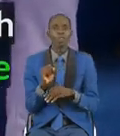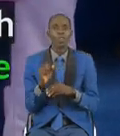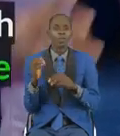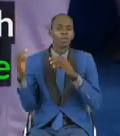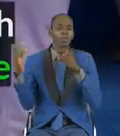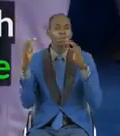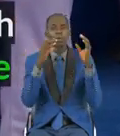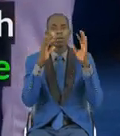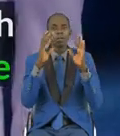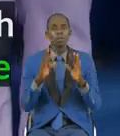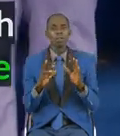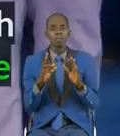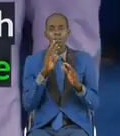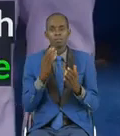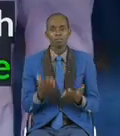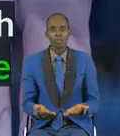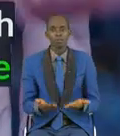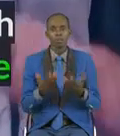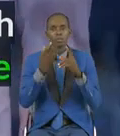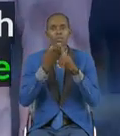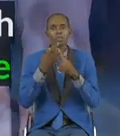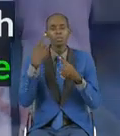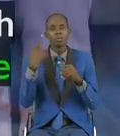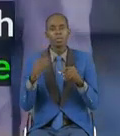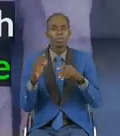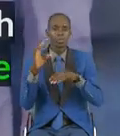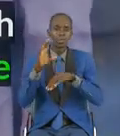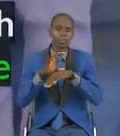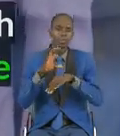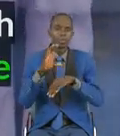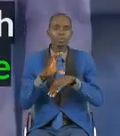Deborah's arising from the church.